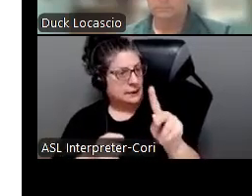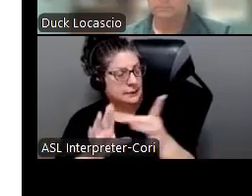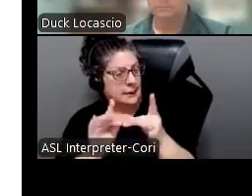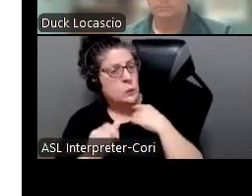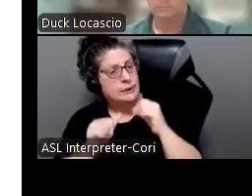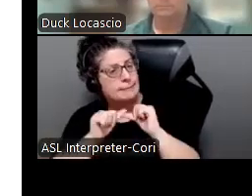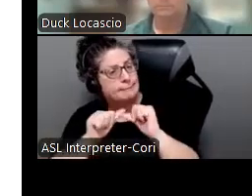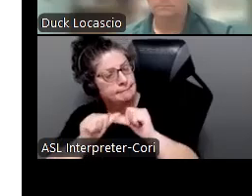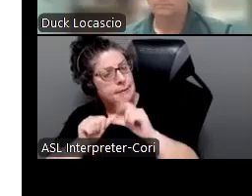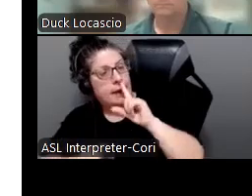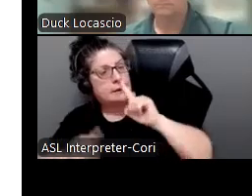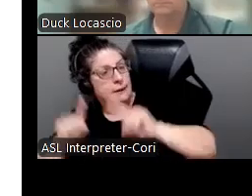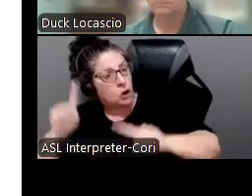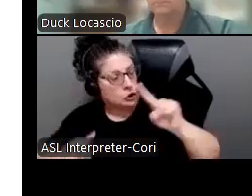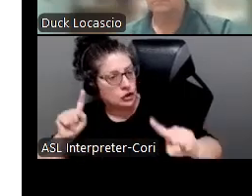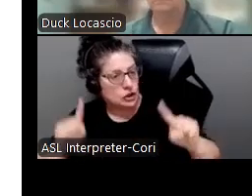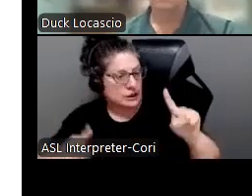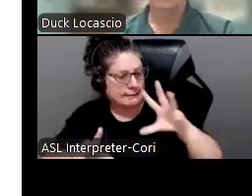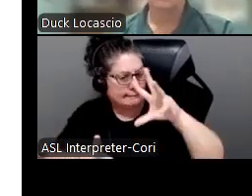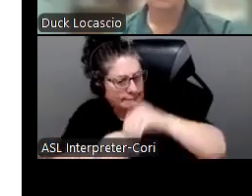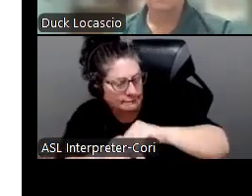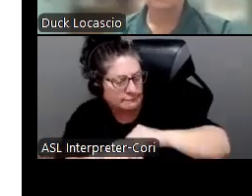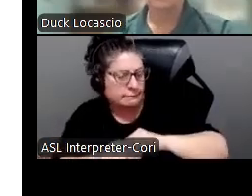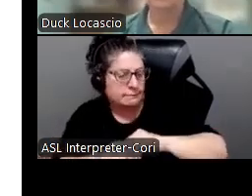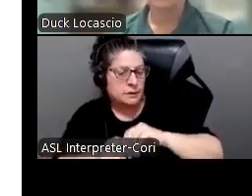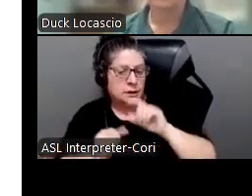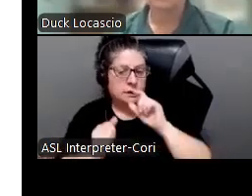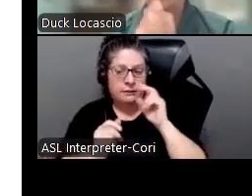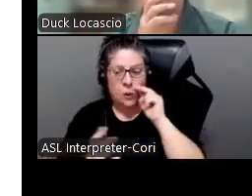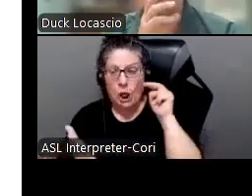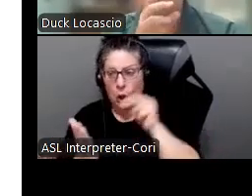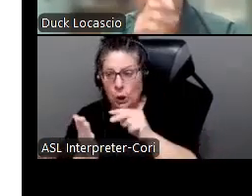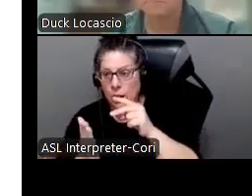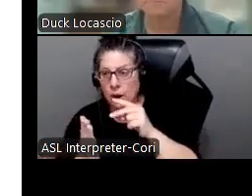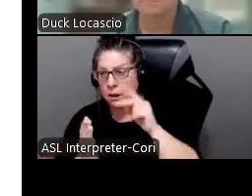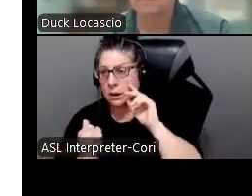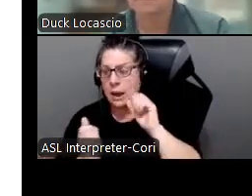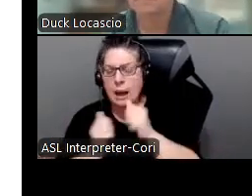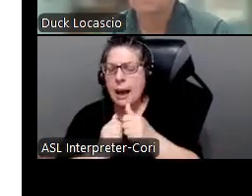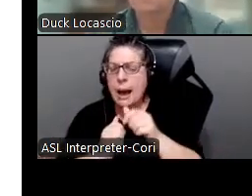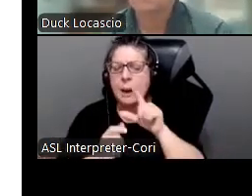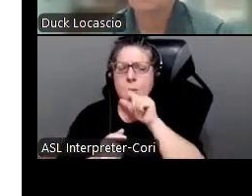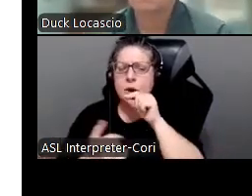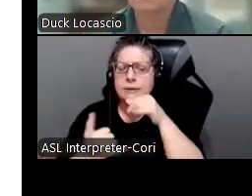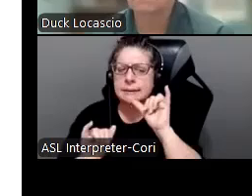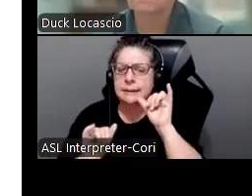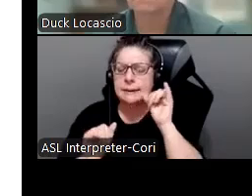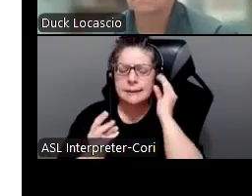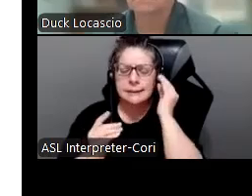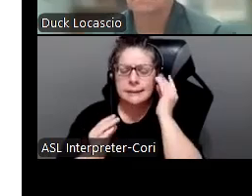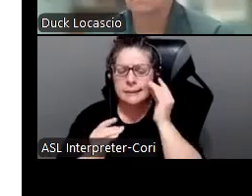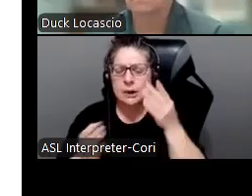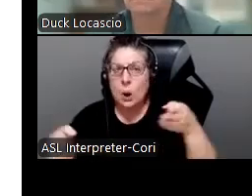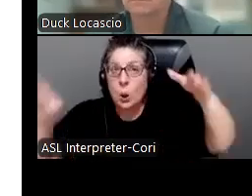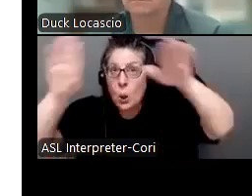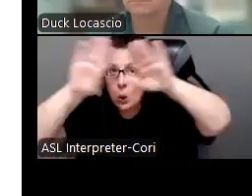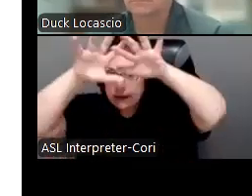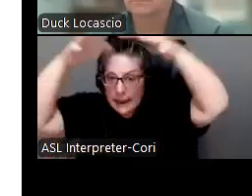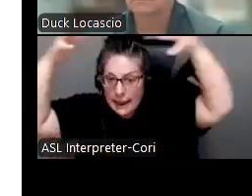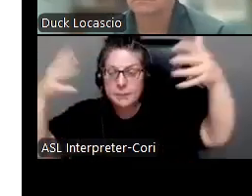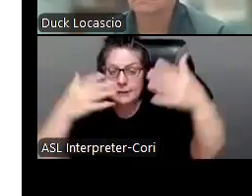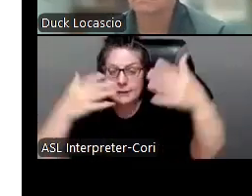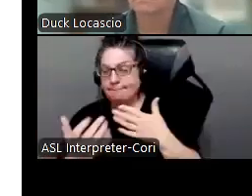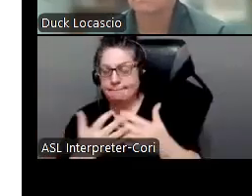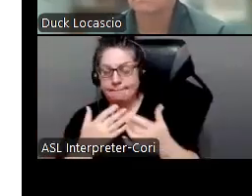maintain that diversity of diversity by looking at what point do birds still consider closed canopy in spite